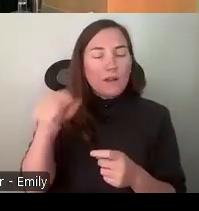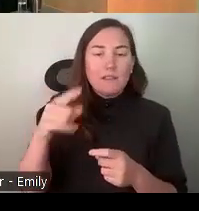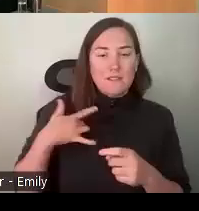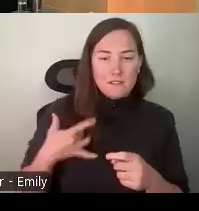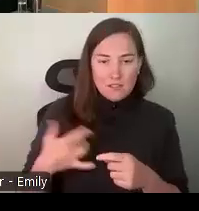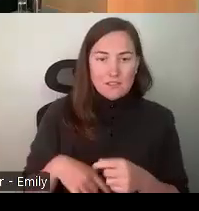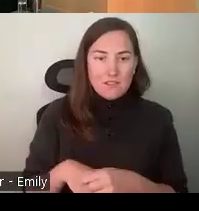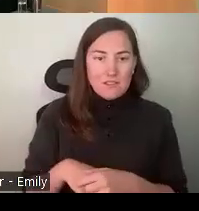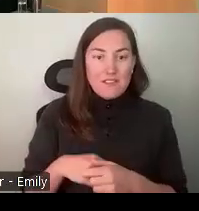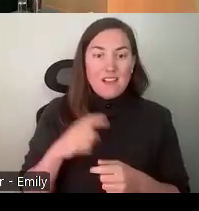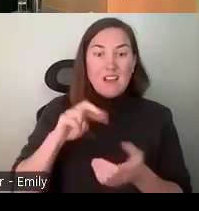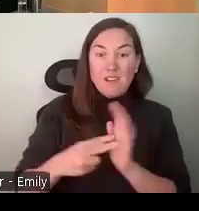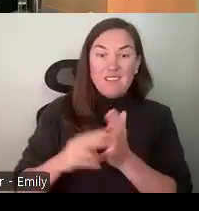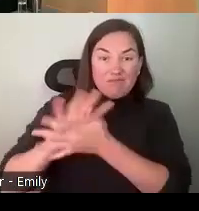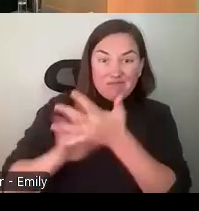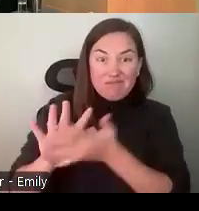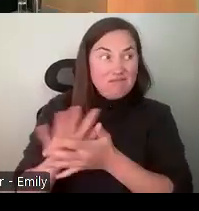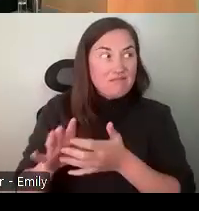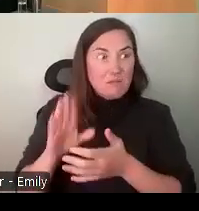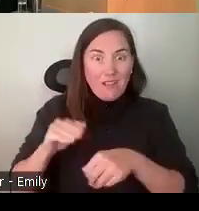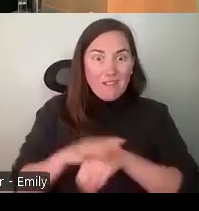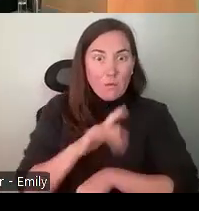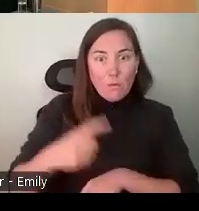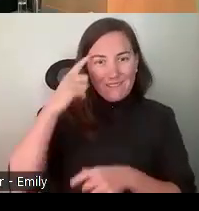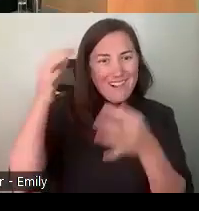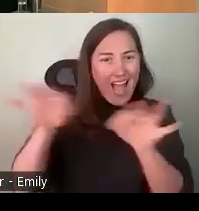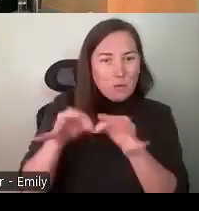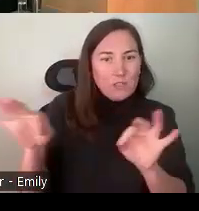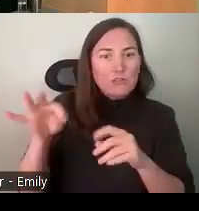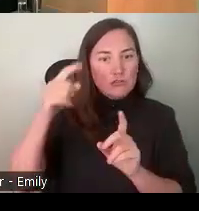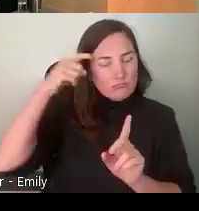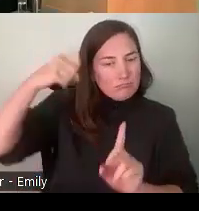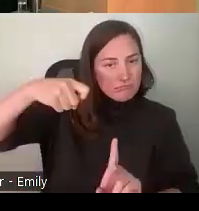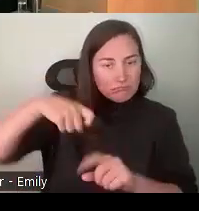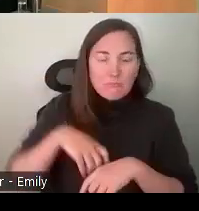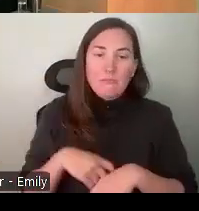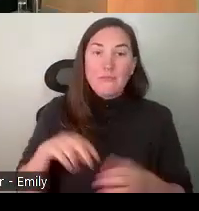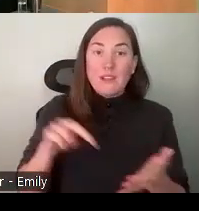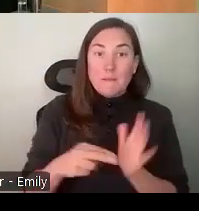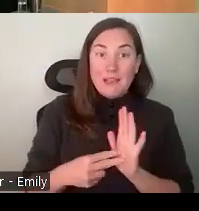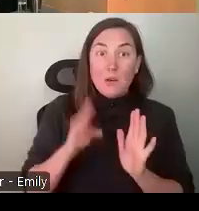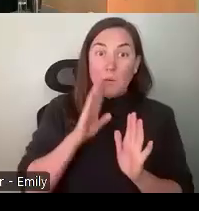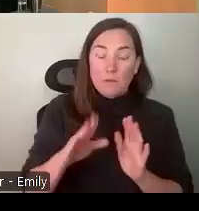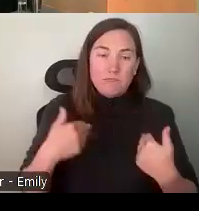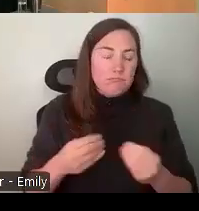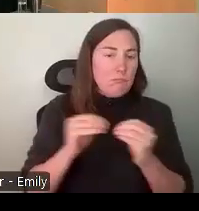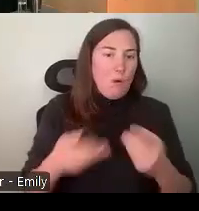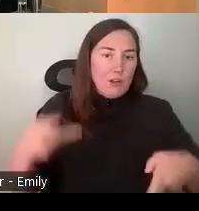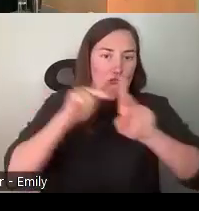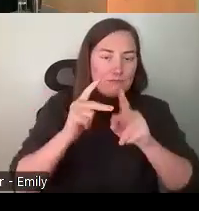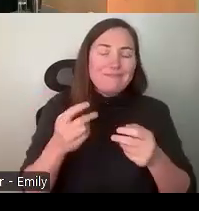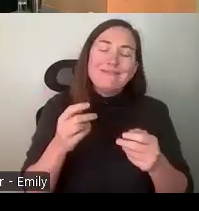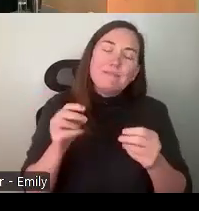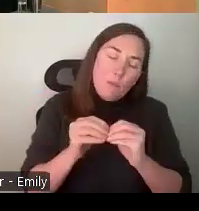sensory input to higher language regions. And that may lead to a compensatory increase in top-down